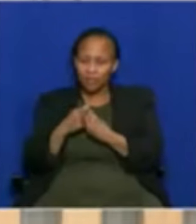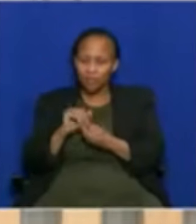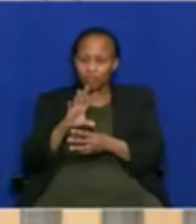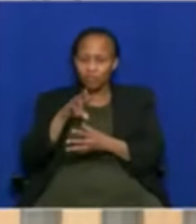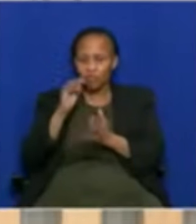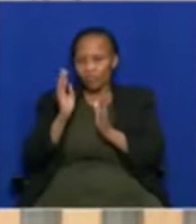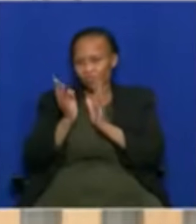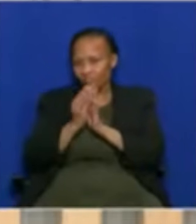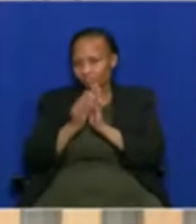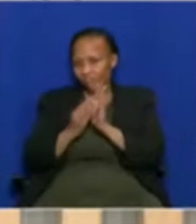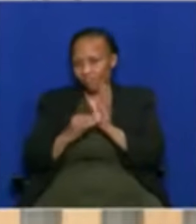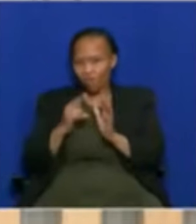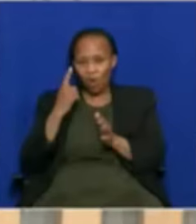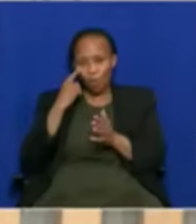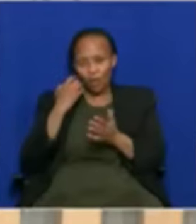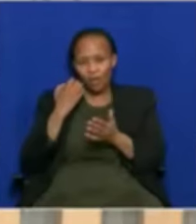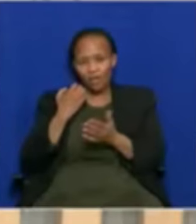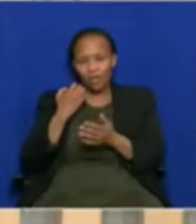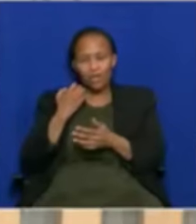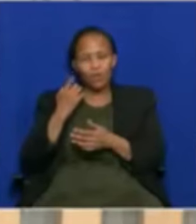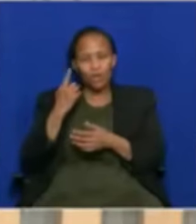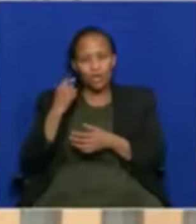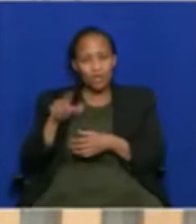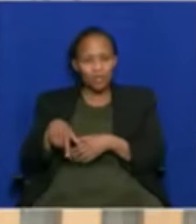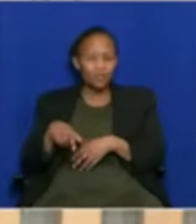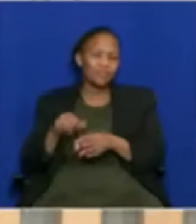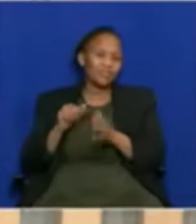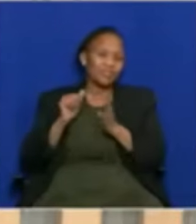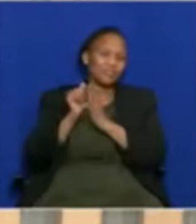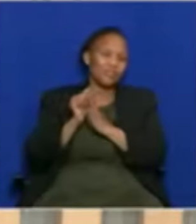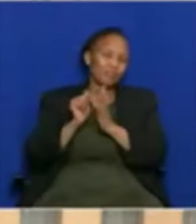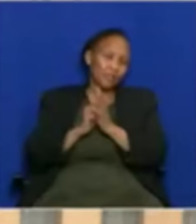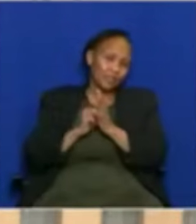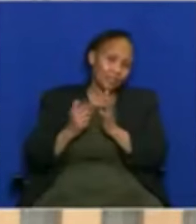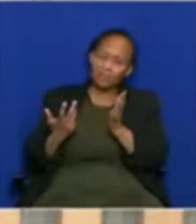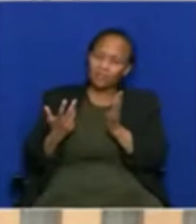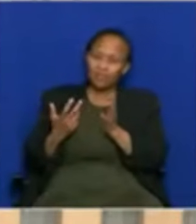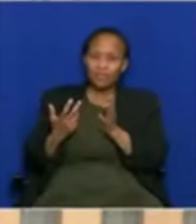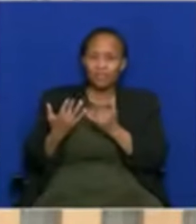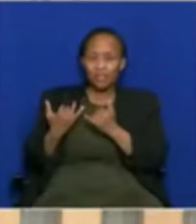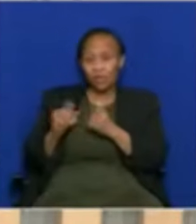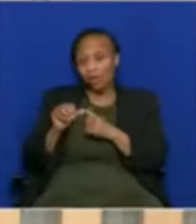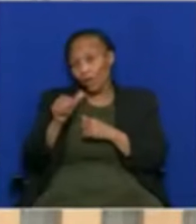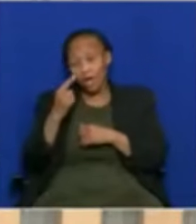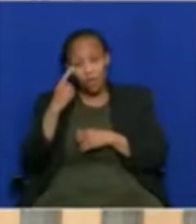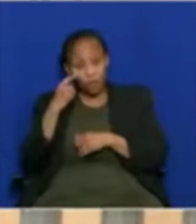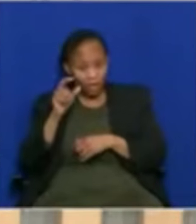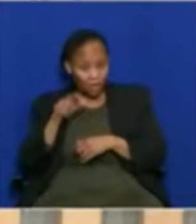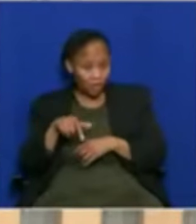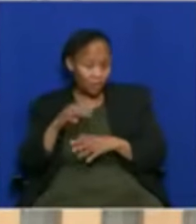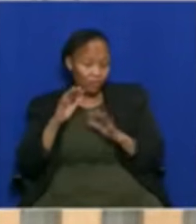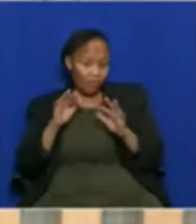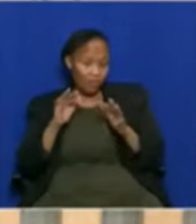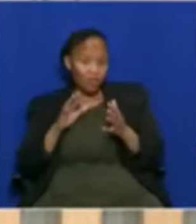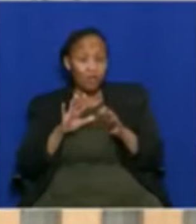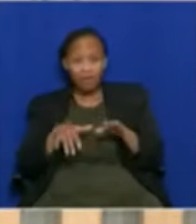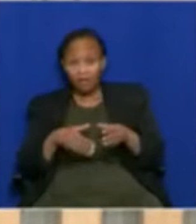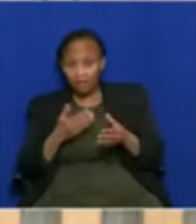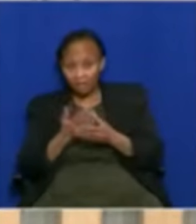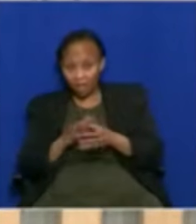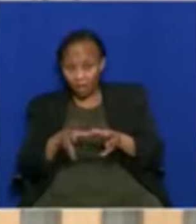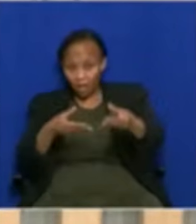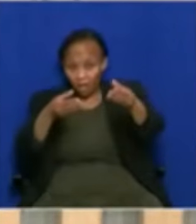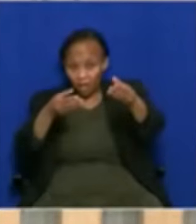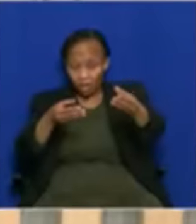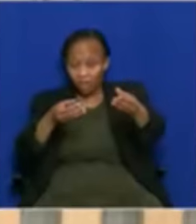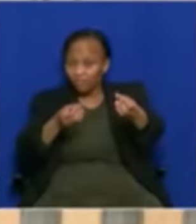Did you ever give any other witness this file to say, these are the contents of the file, now go give me a witness statement? Have you